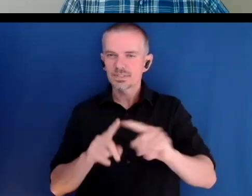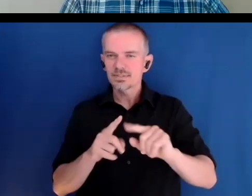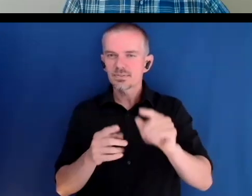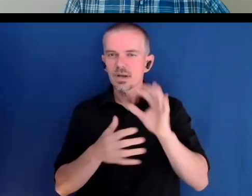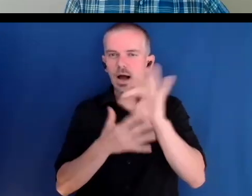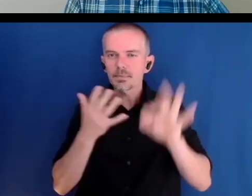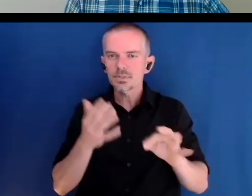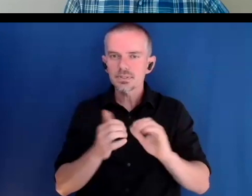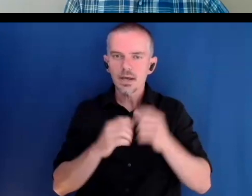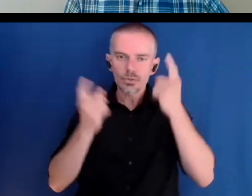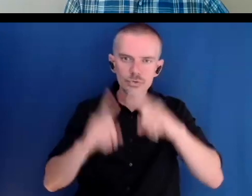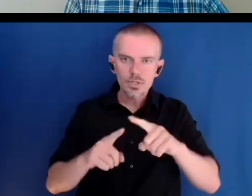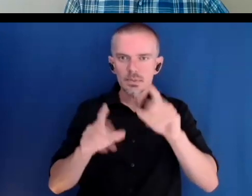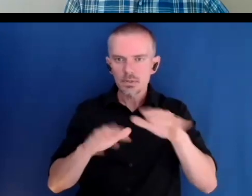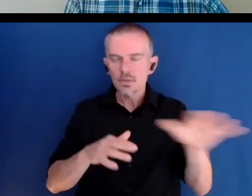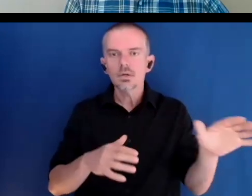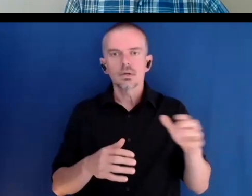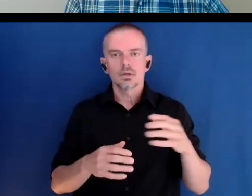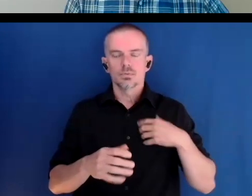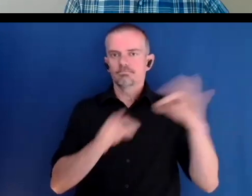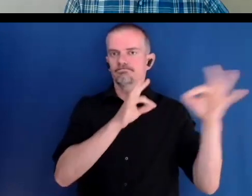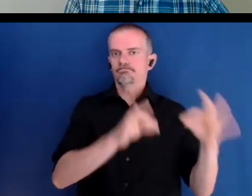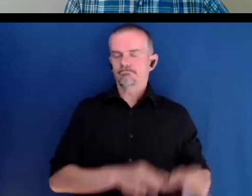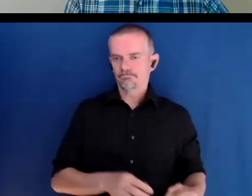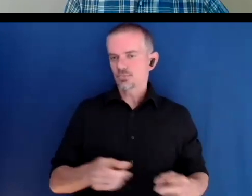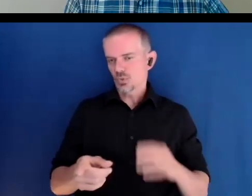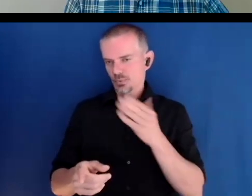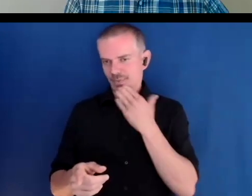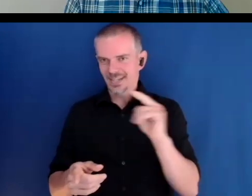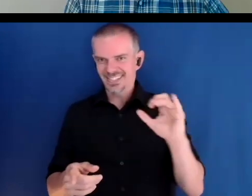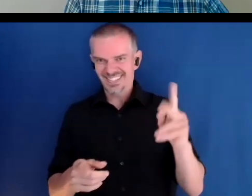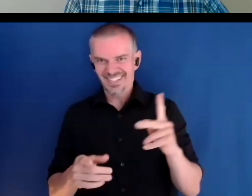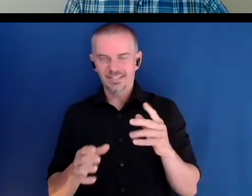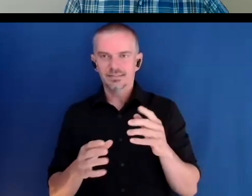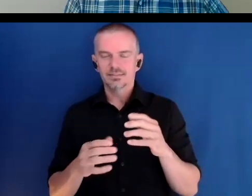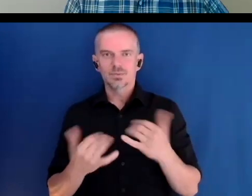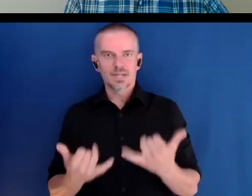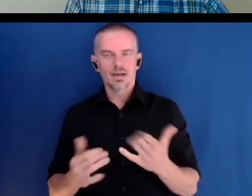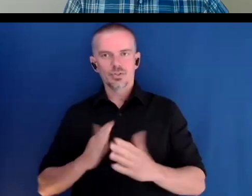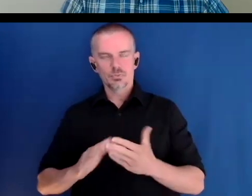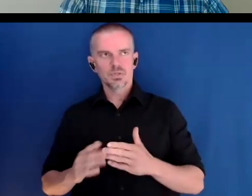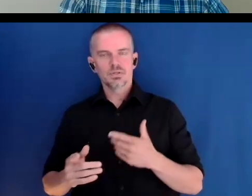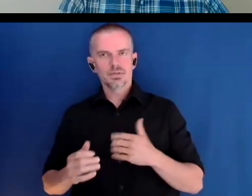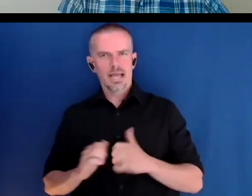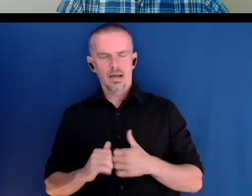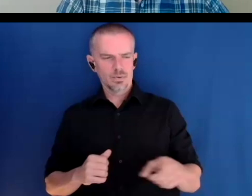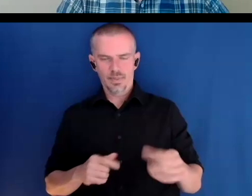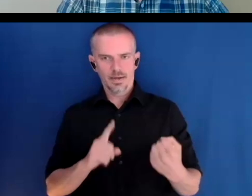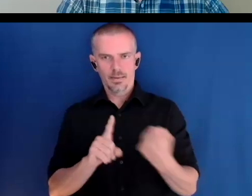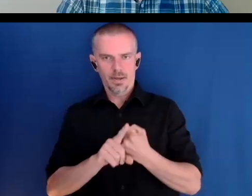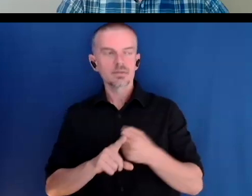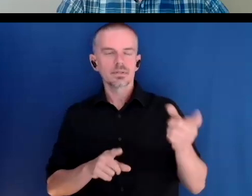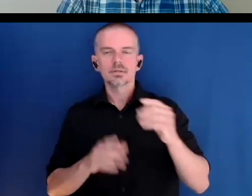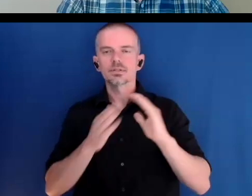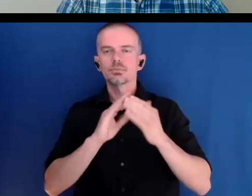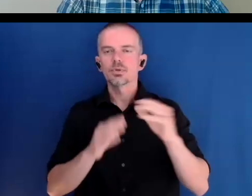a great kind of reflection, Nick, and putting this into context of community wildfire defense grant as one example. But just I was